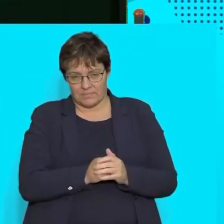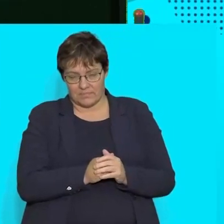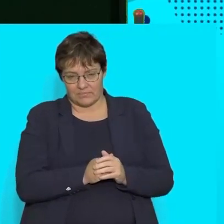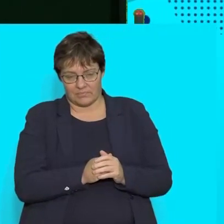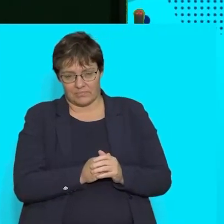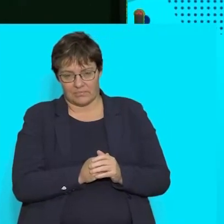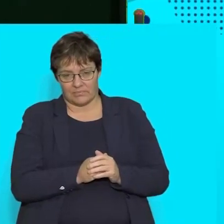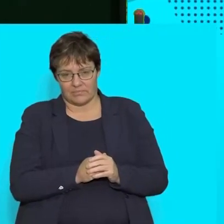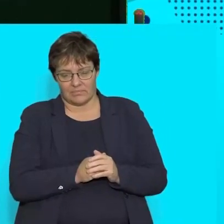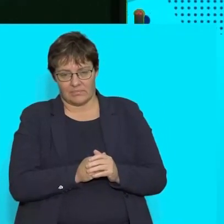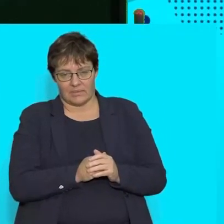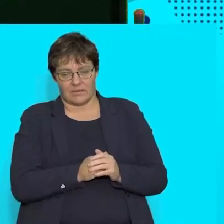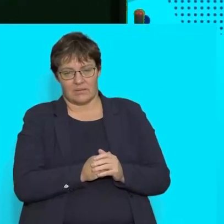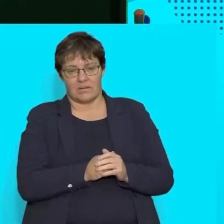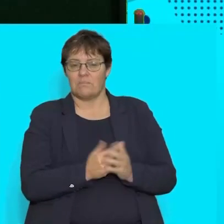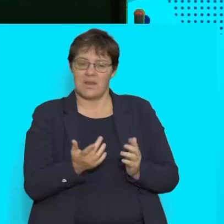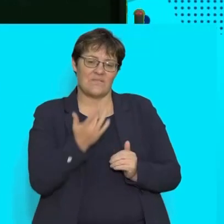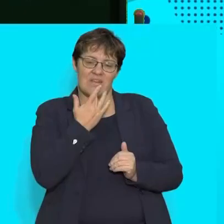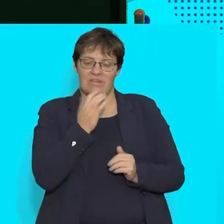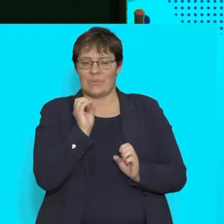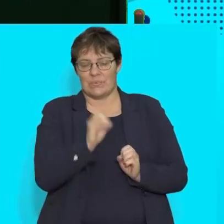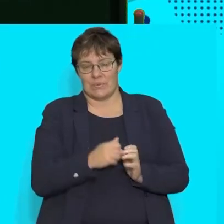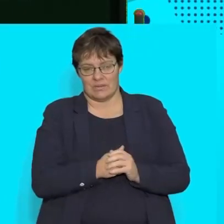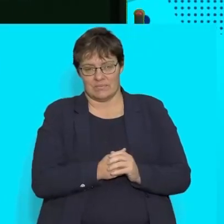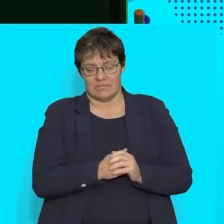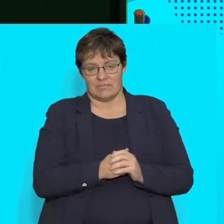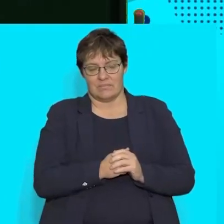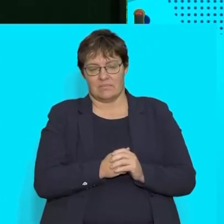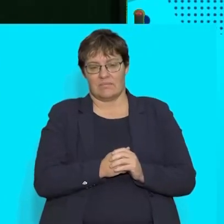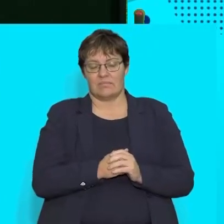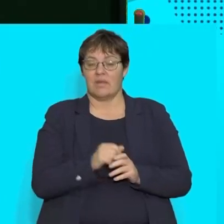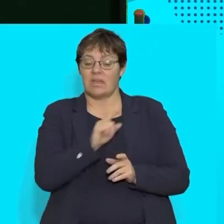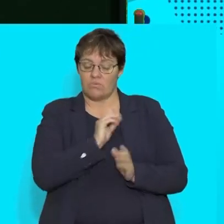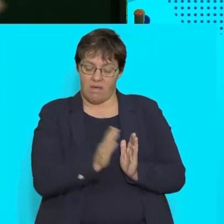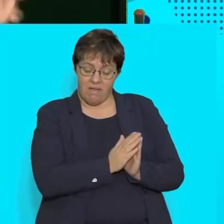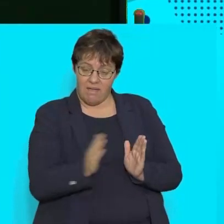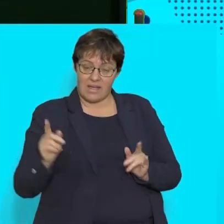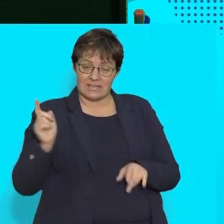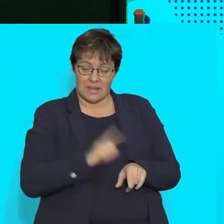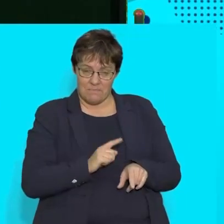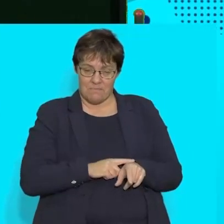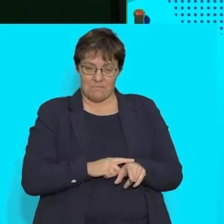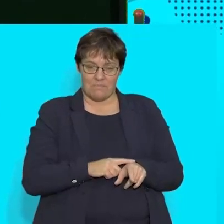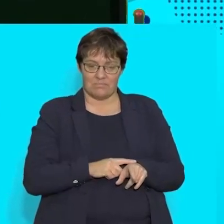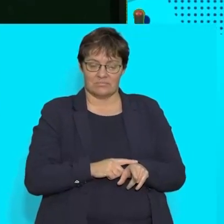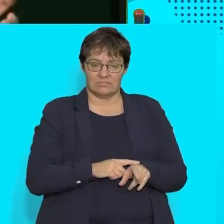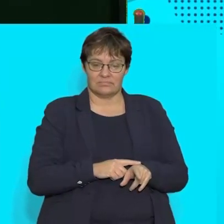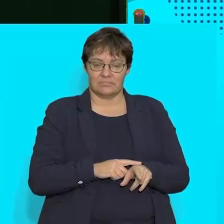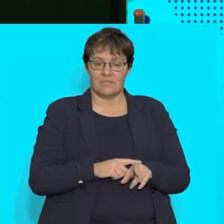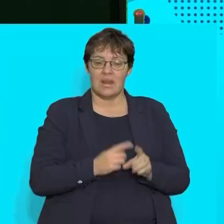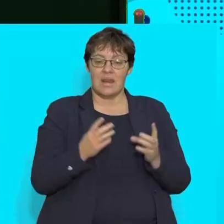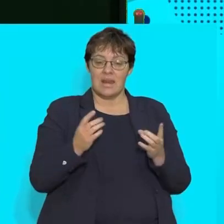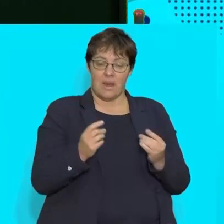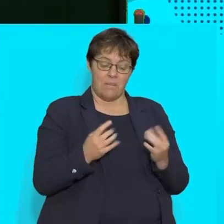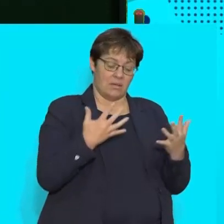offsprings, having that characteristic, again an unfavorable characteristic. Hence, over a period of time, the distribution